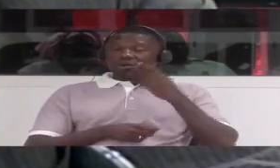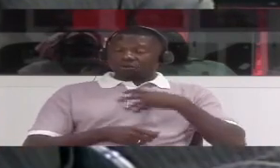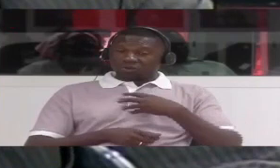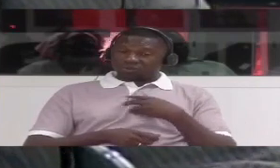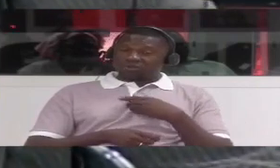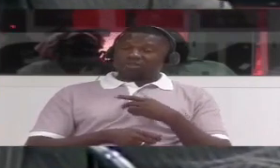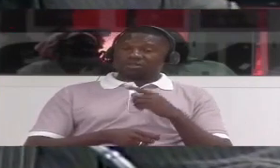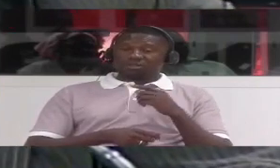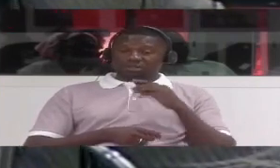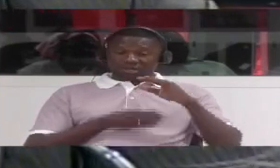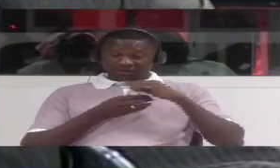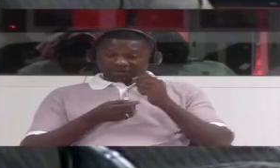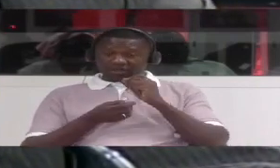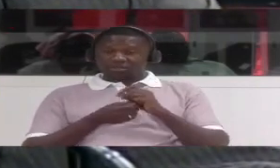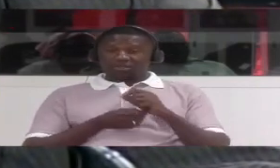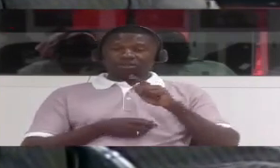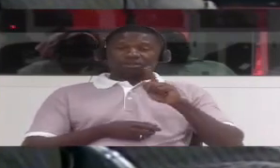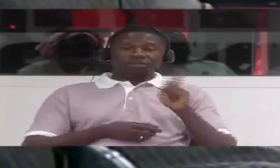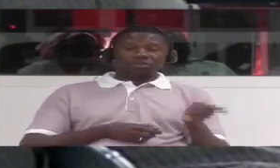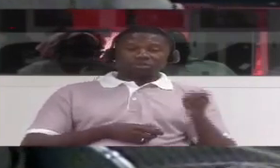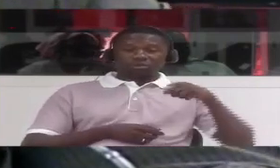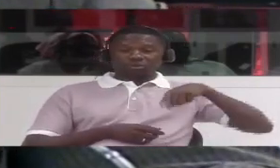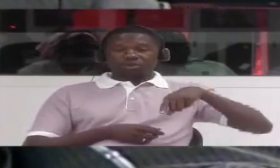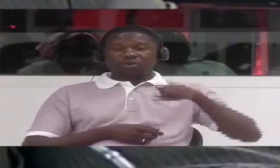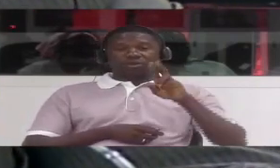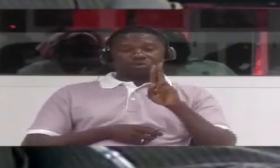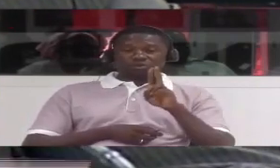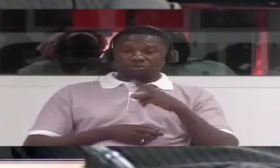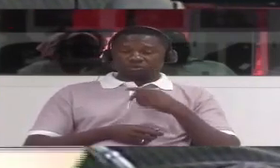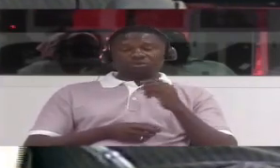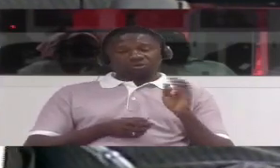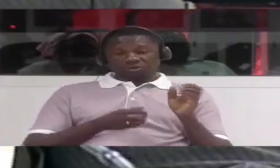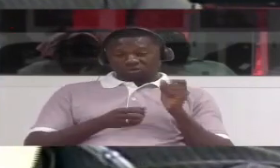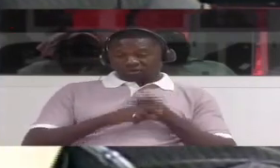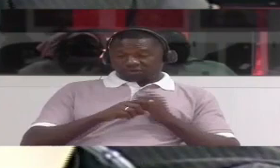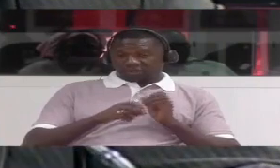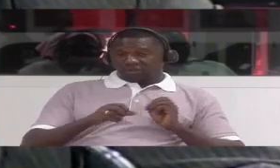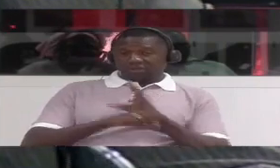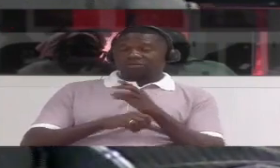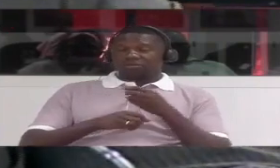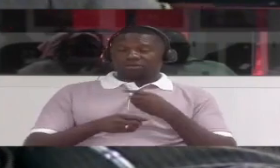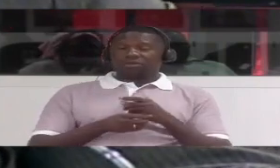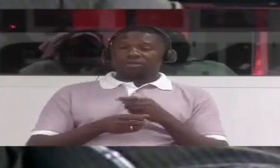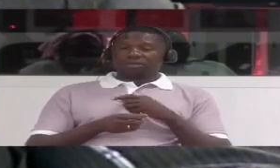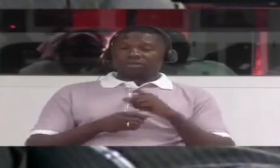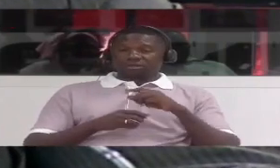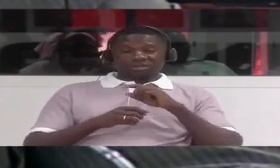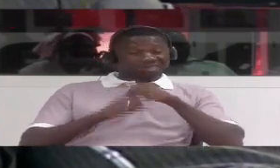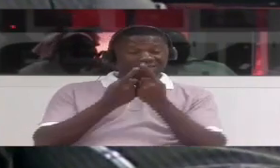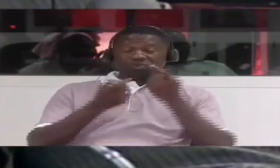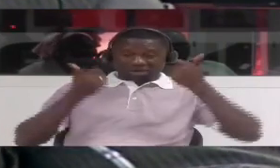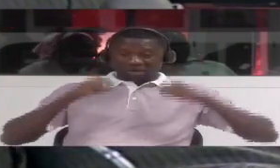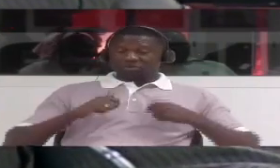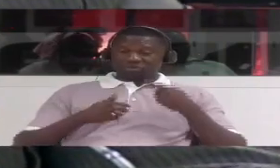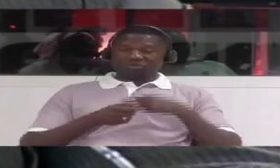the GPU will always, quickly send me attestations to say exactly what happened to me. I